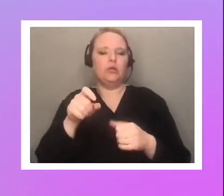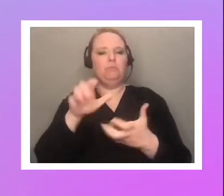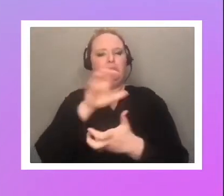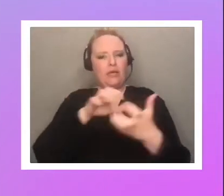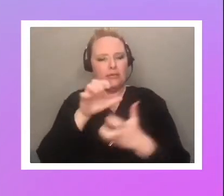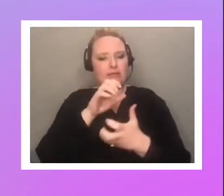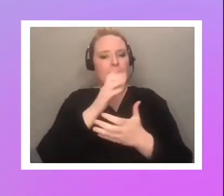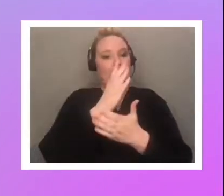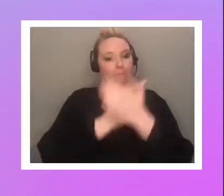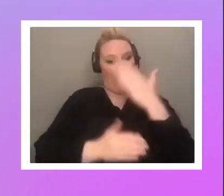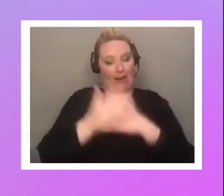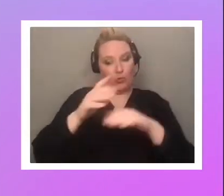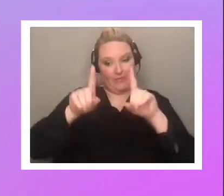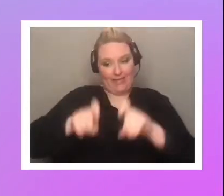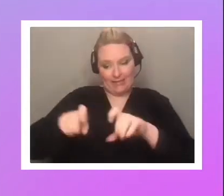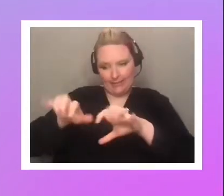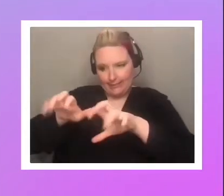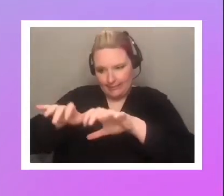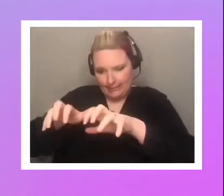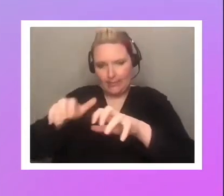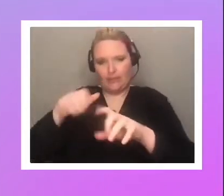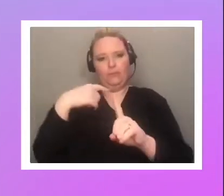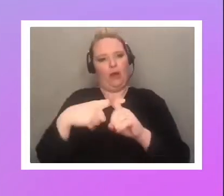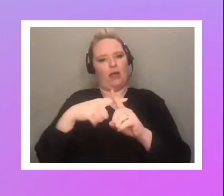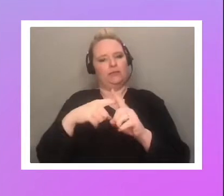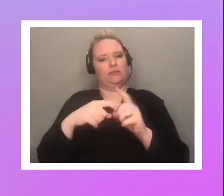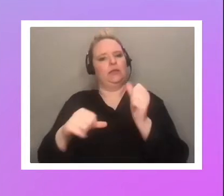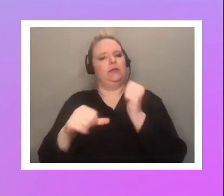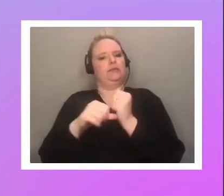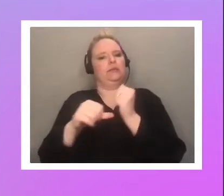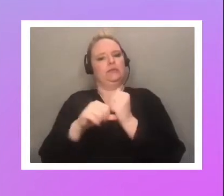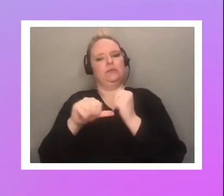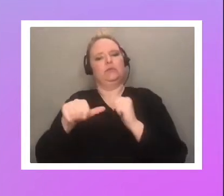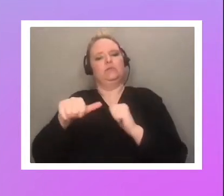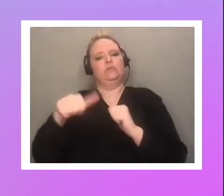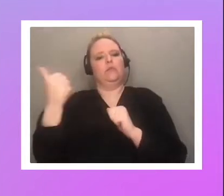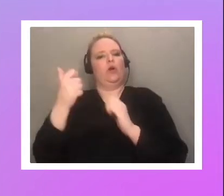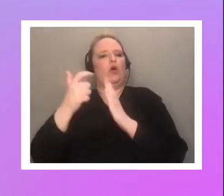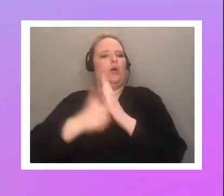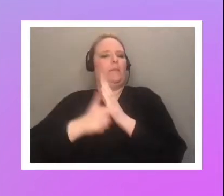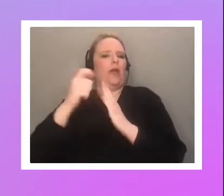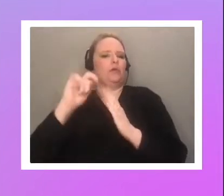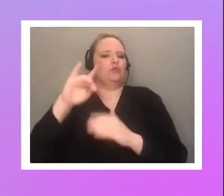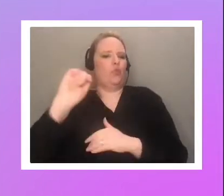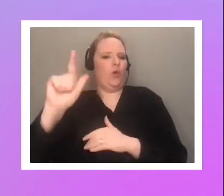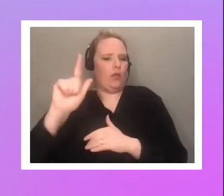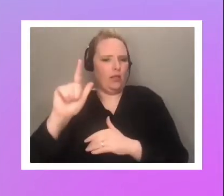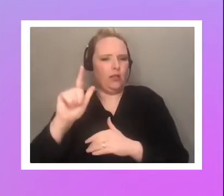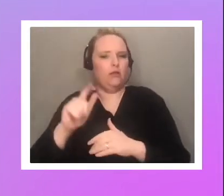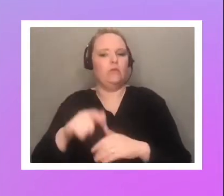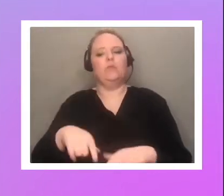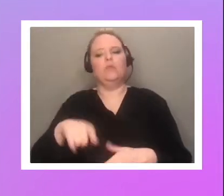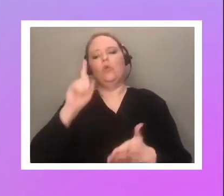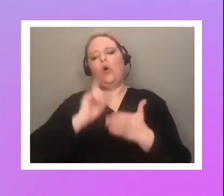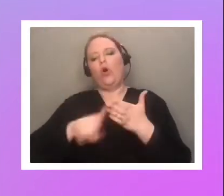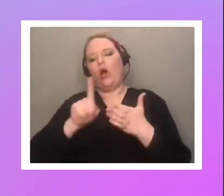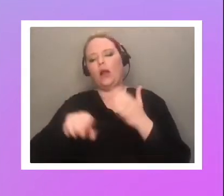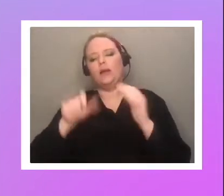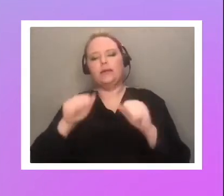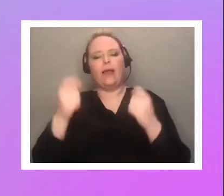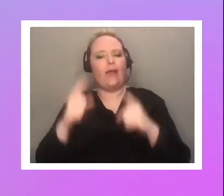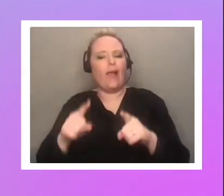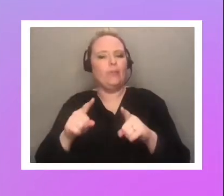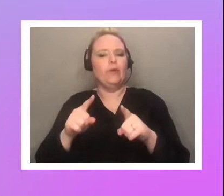manual testing and also with some assistance from automation tools. An audit can be conducted